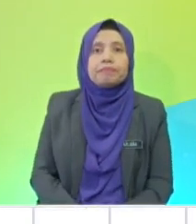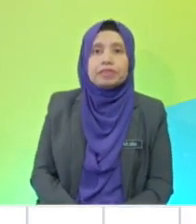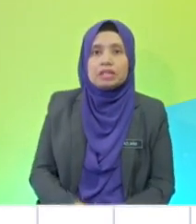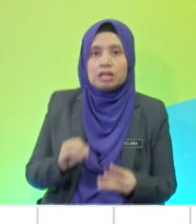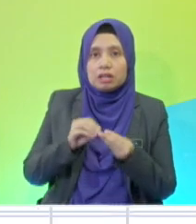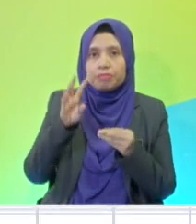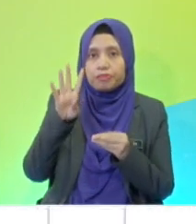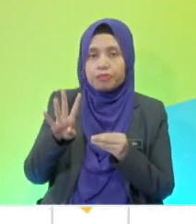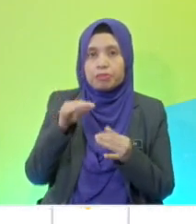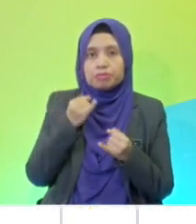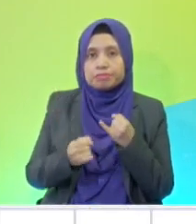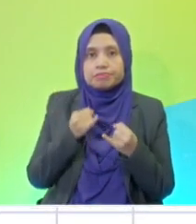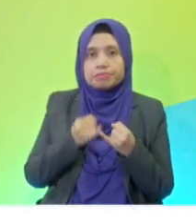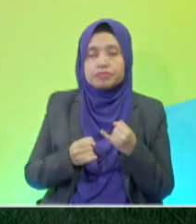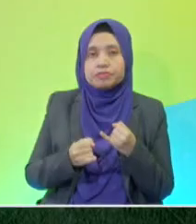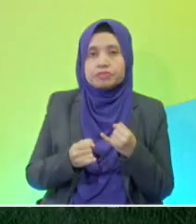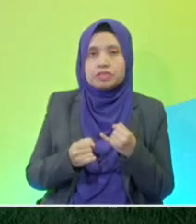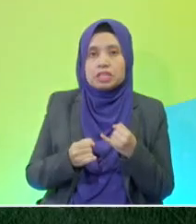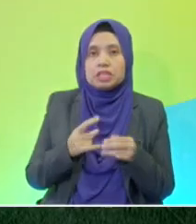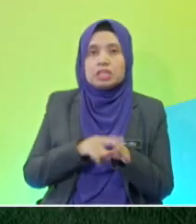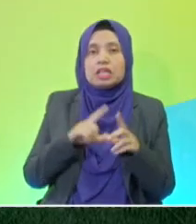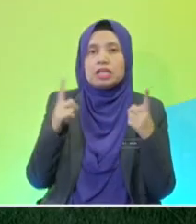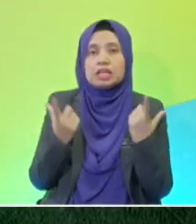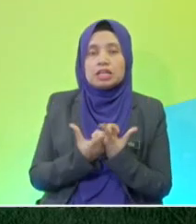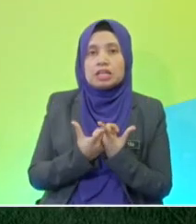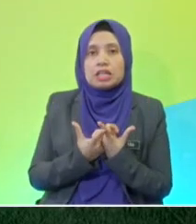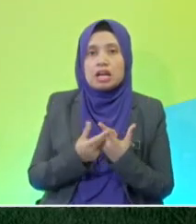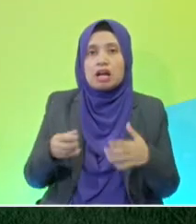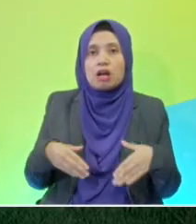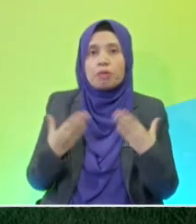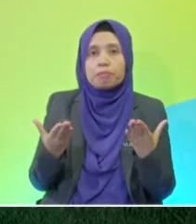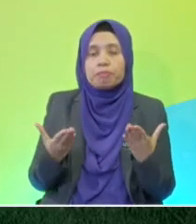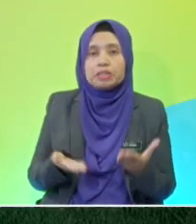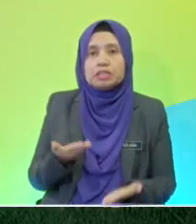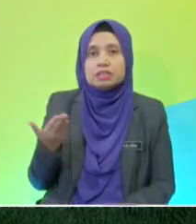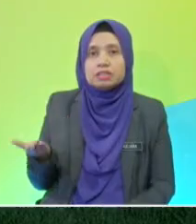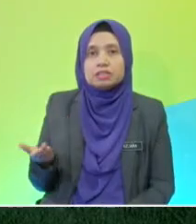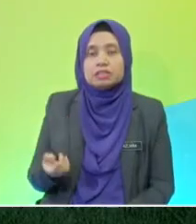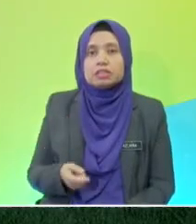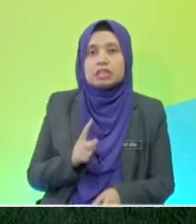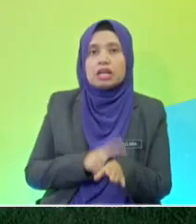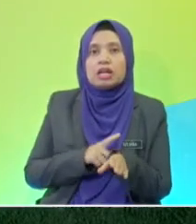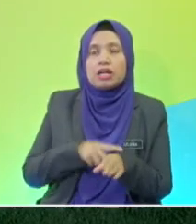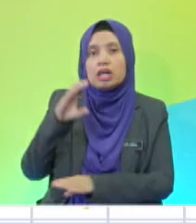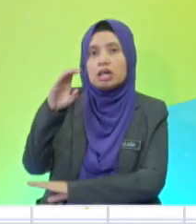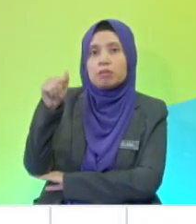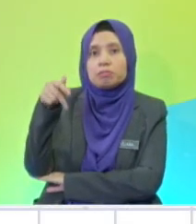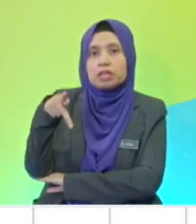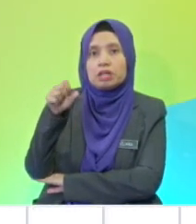number 4. The class will put how many things in the time capsule?